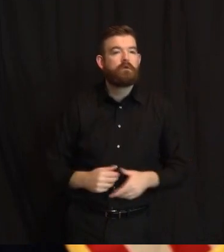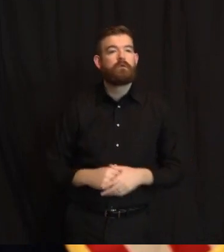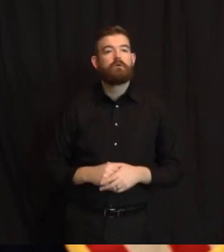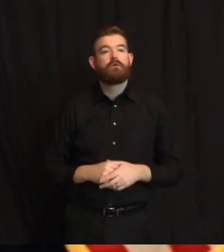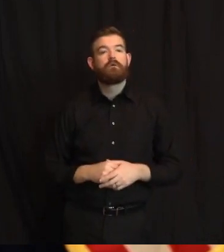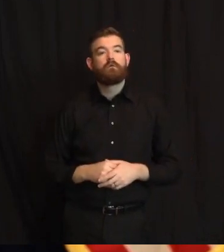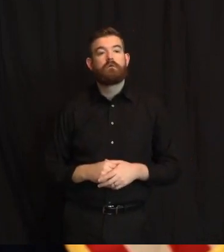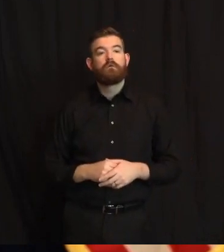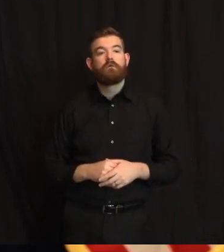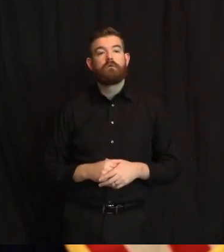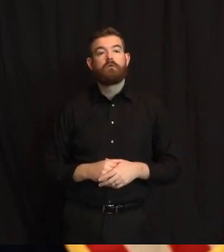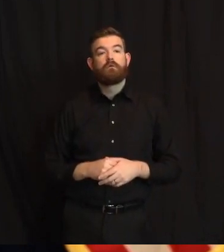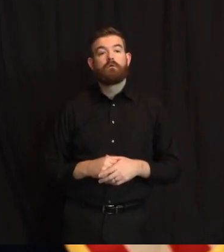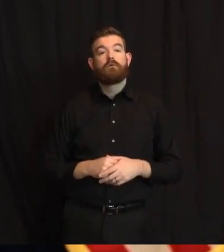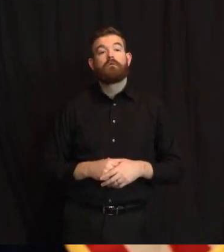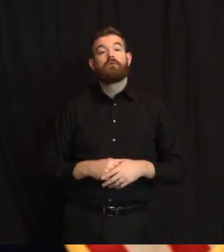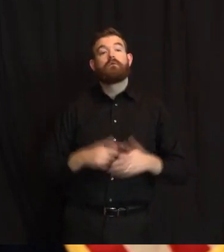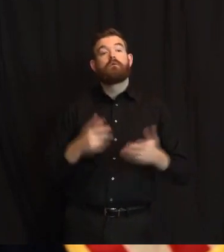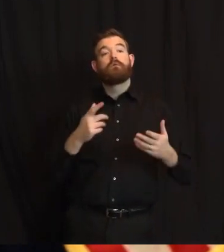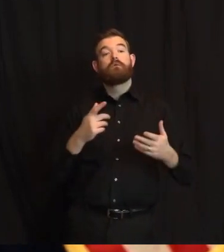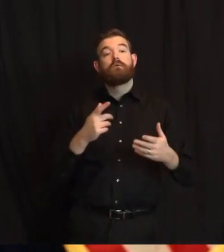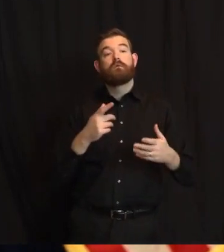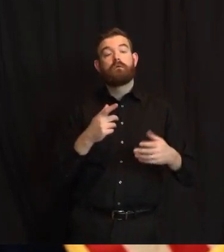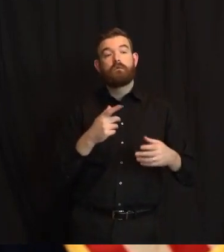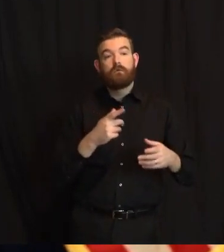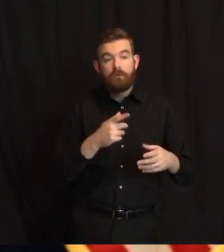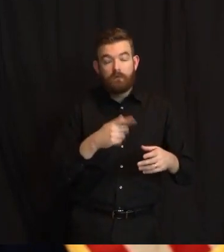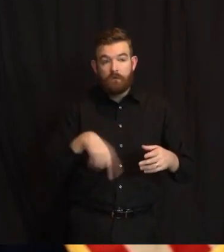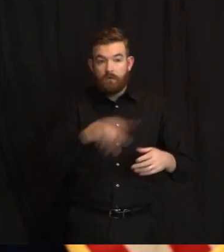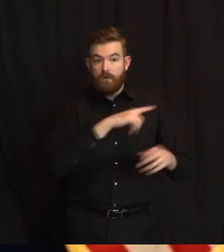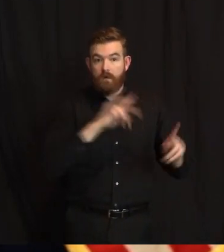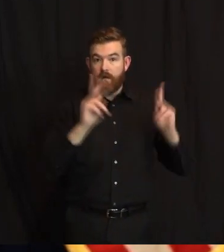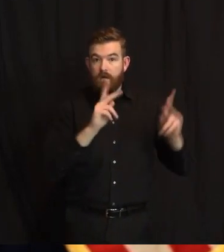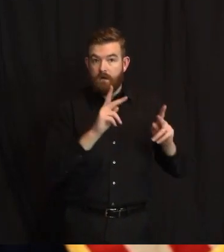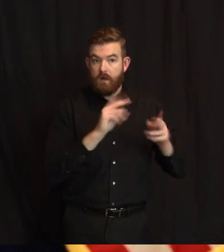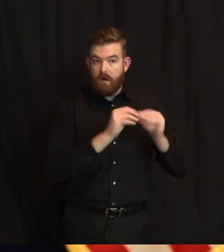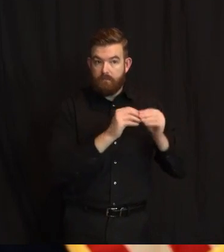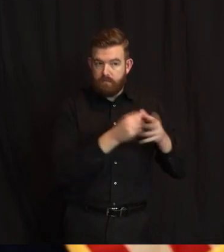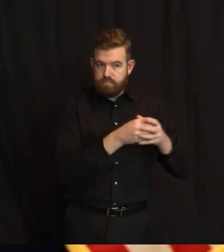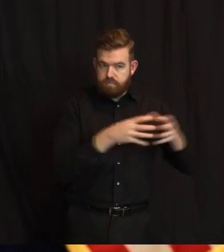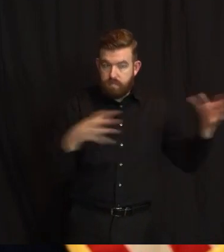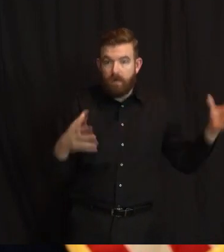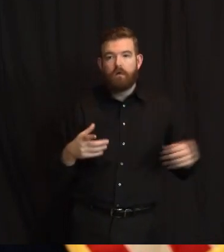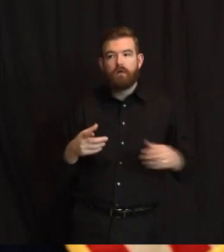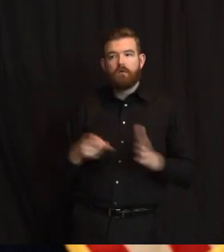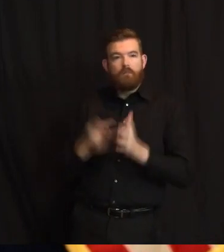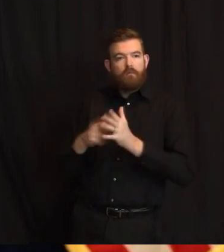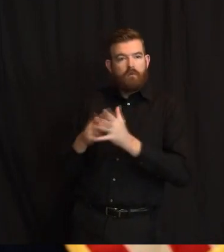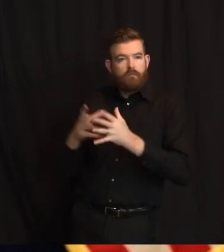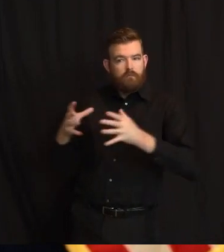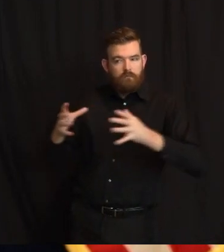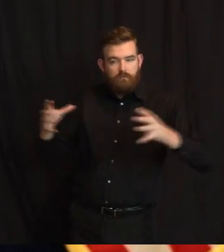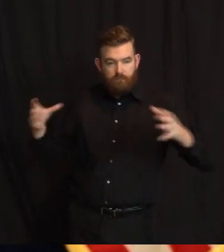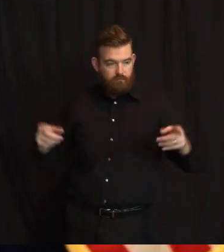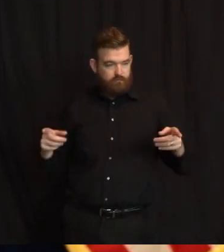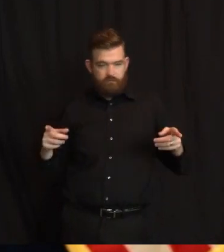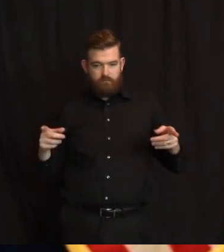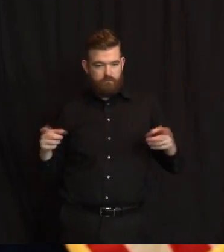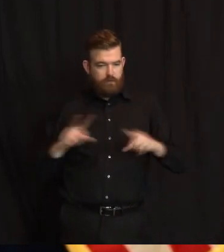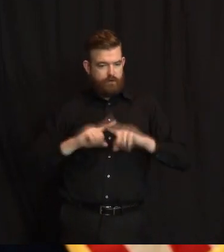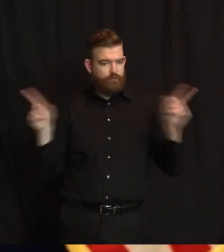figures? Governor, warehouses have been deemed essential work. However, is there any oversight of warehouse conditions, and